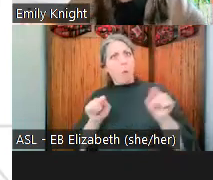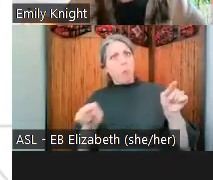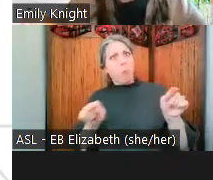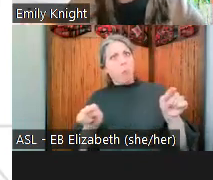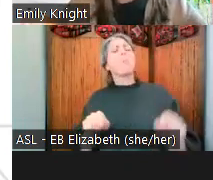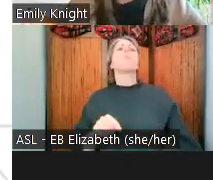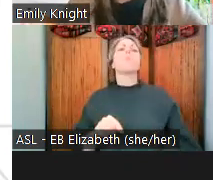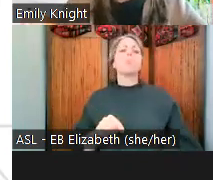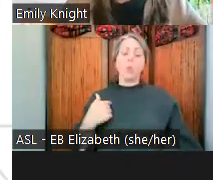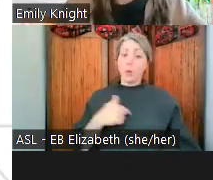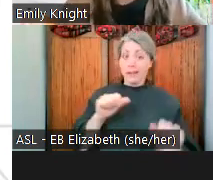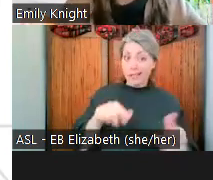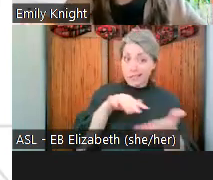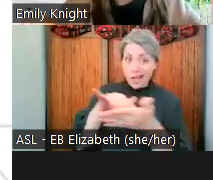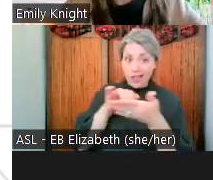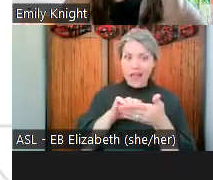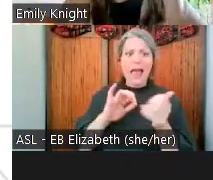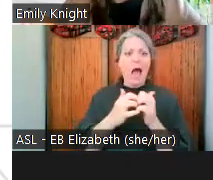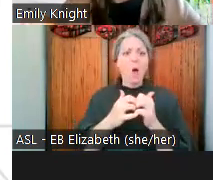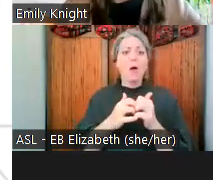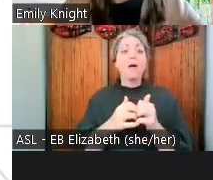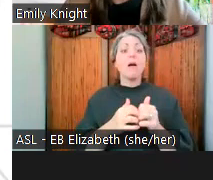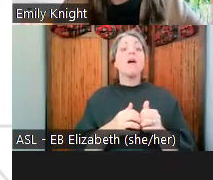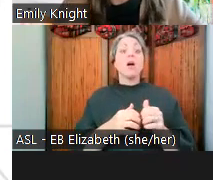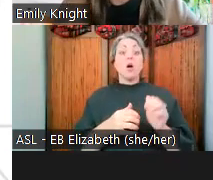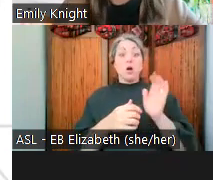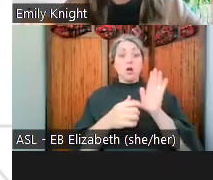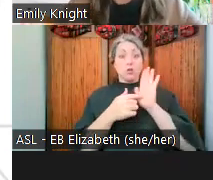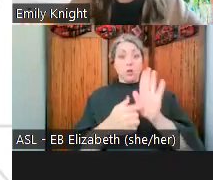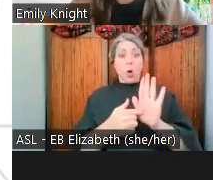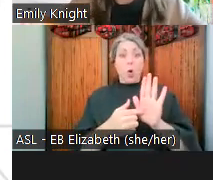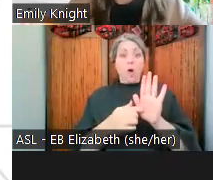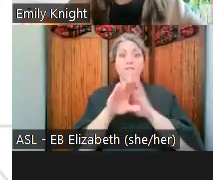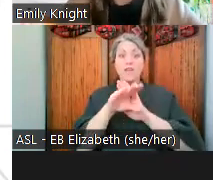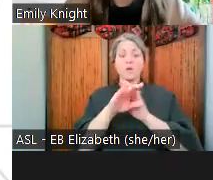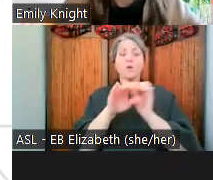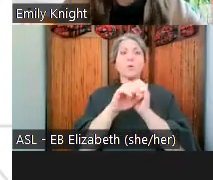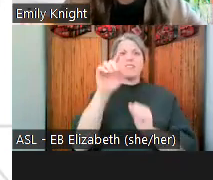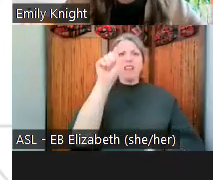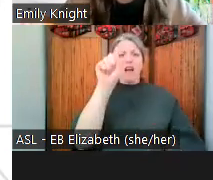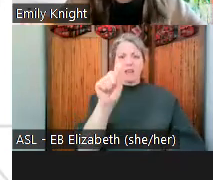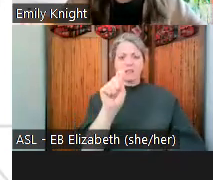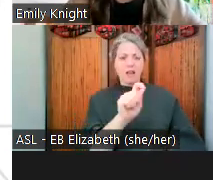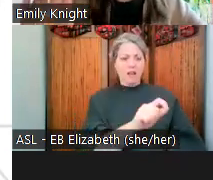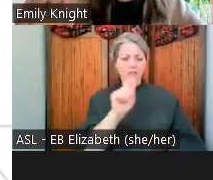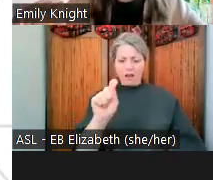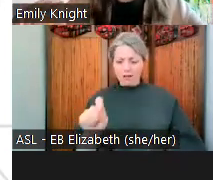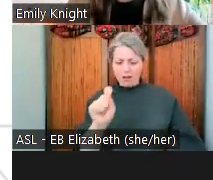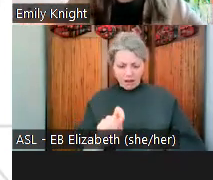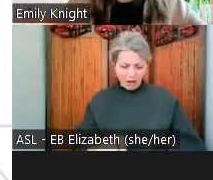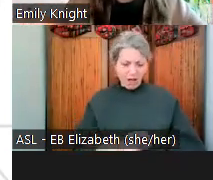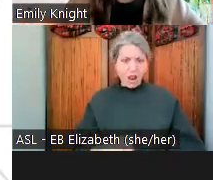can study this by showing children videos that we make of dots that look like a person moving. So you can see the man in this picture, and he has